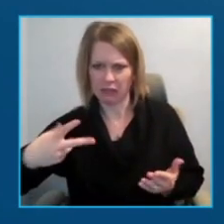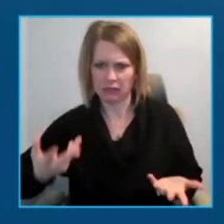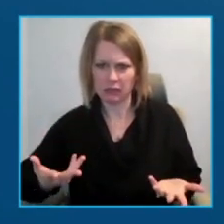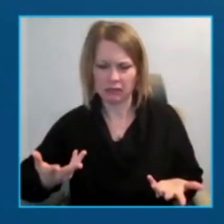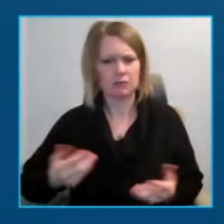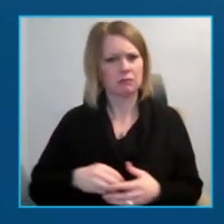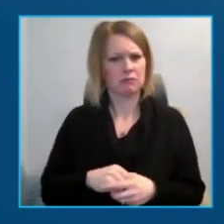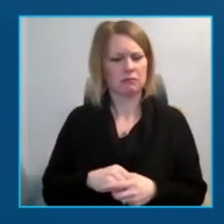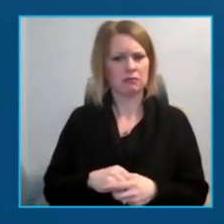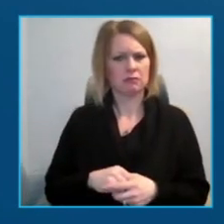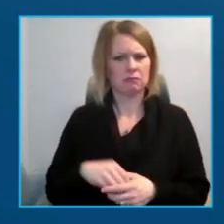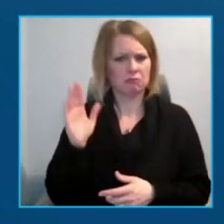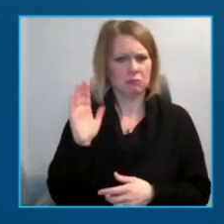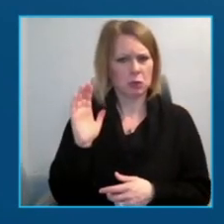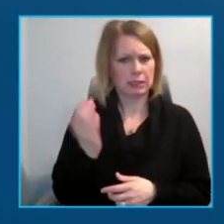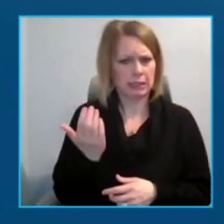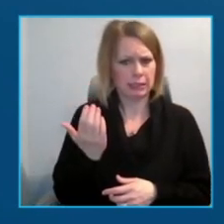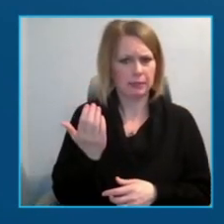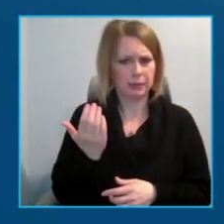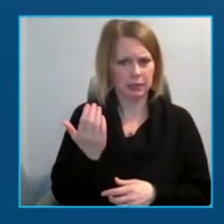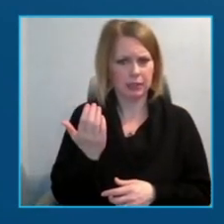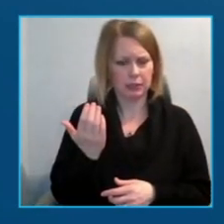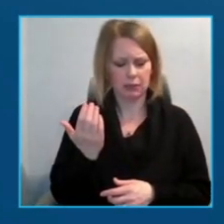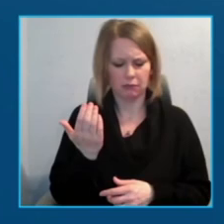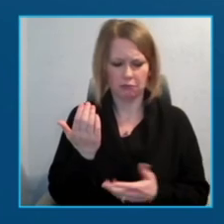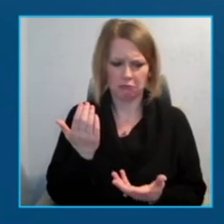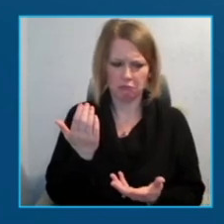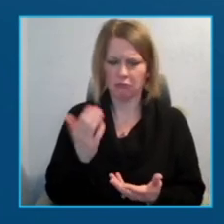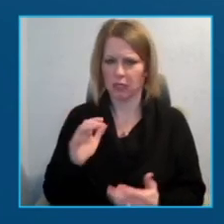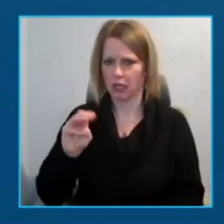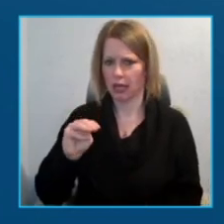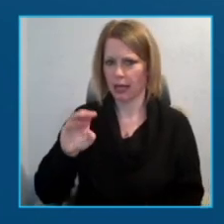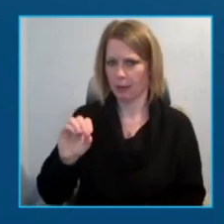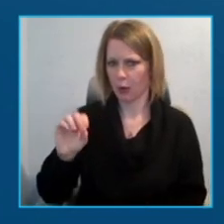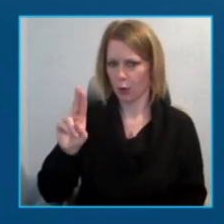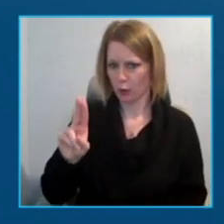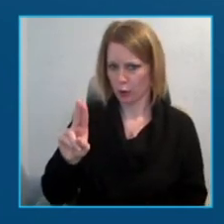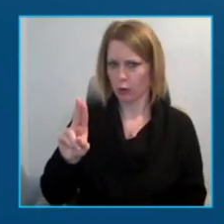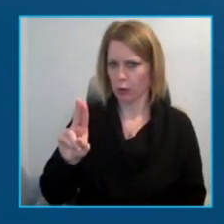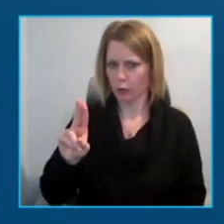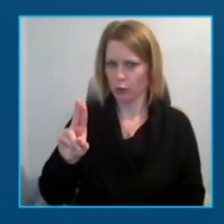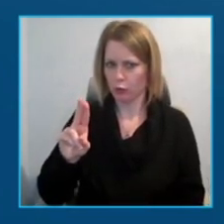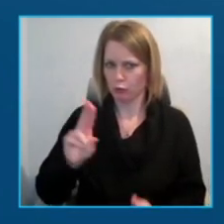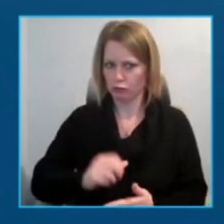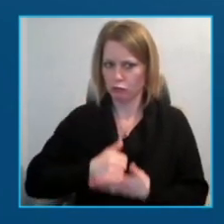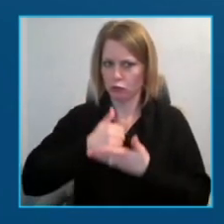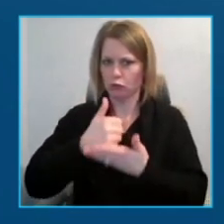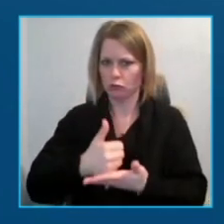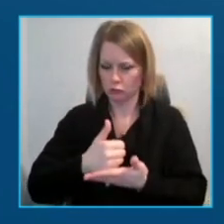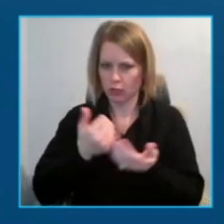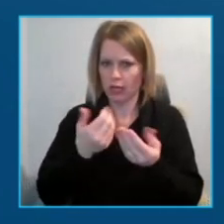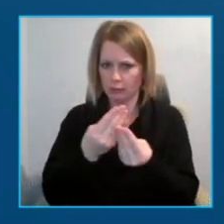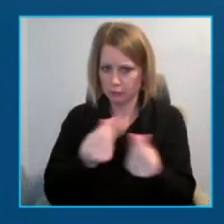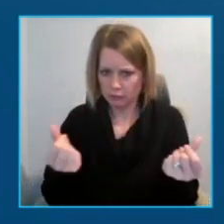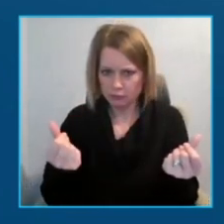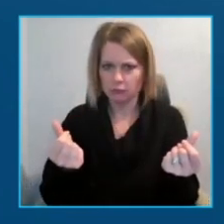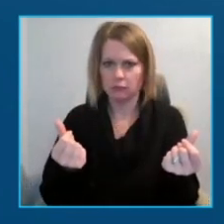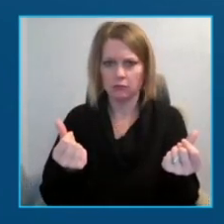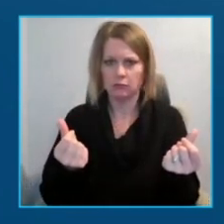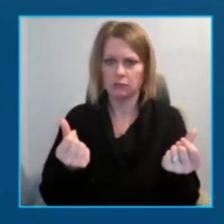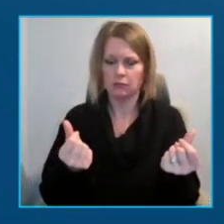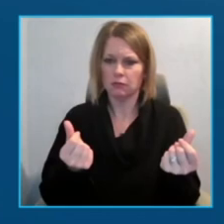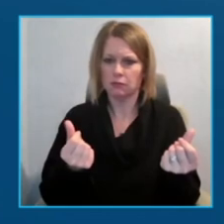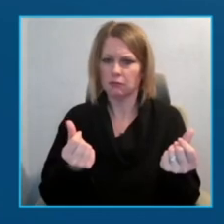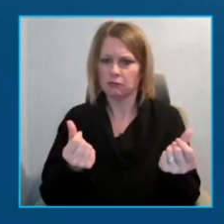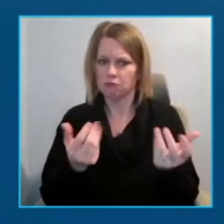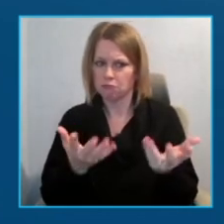the spirit of the MOU that resolves the challenges would require that we at least ask why the